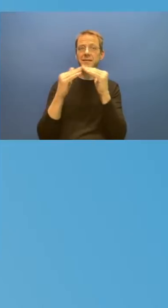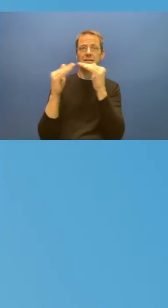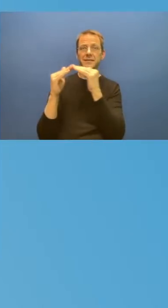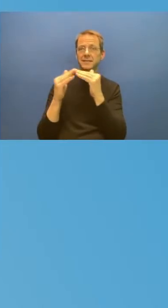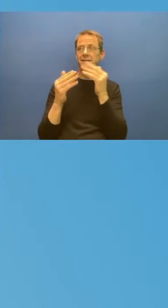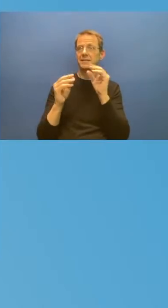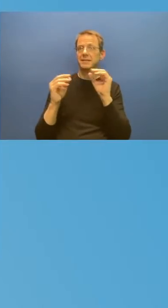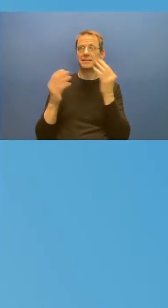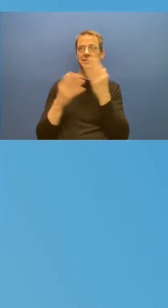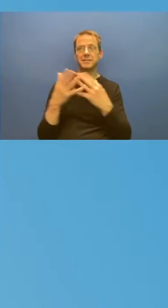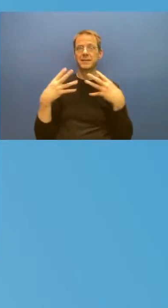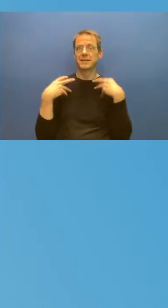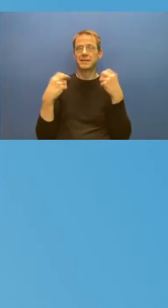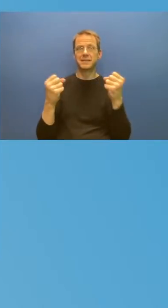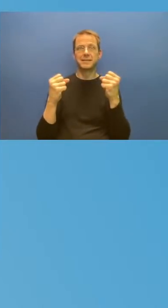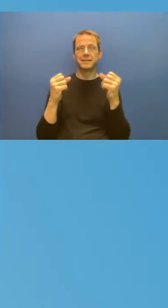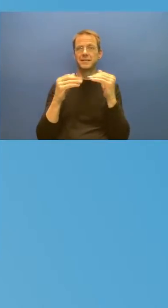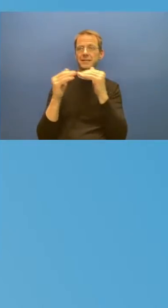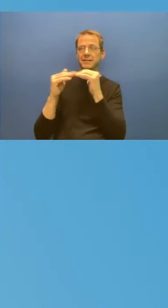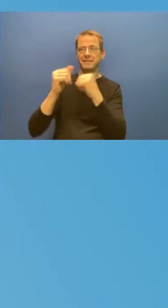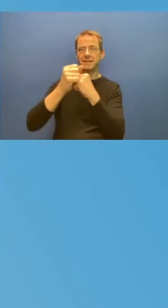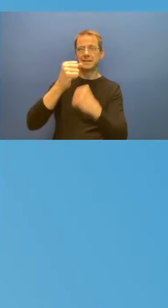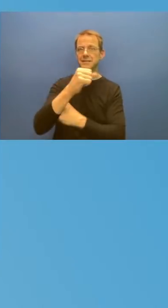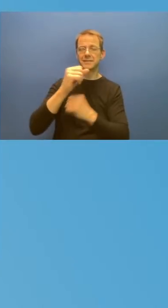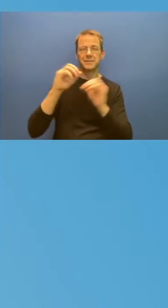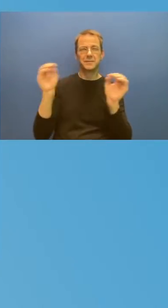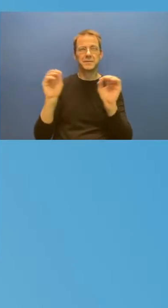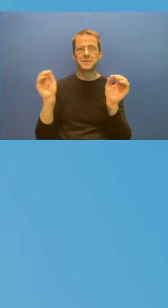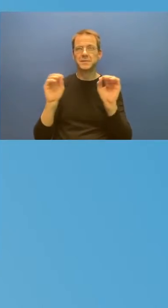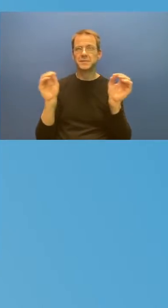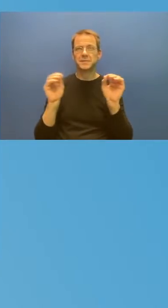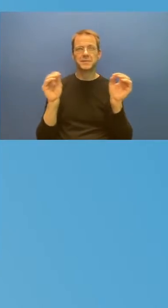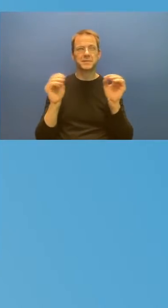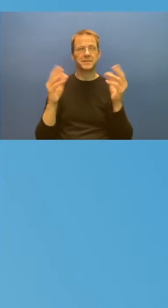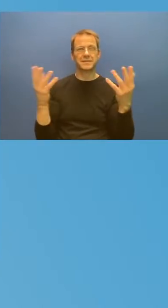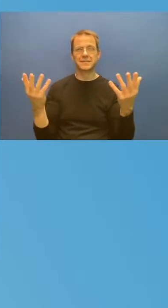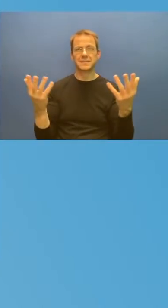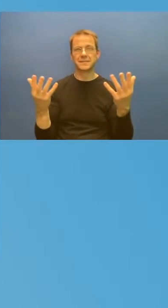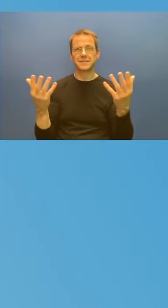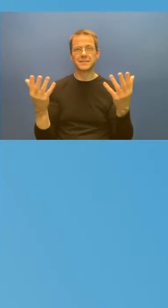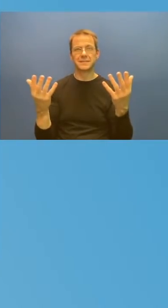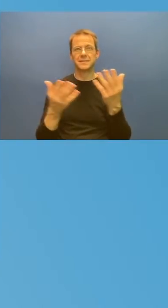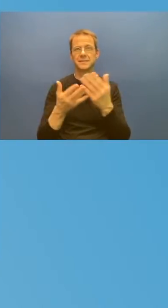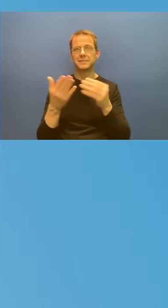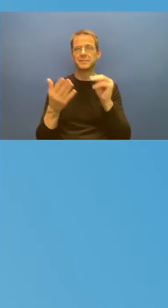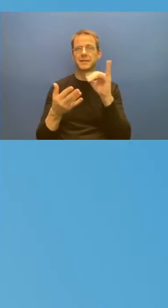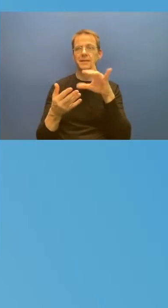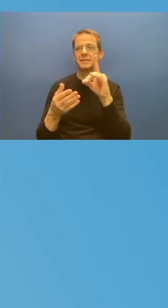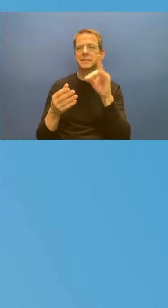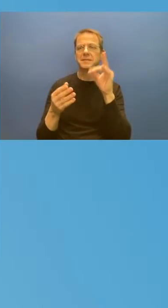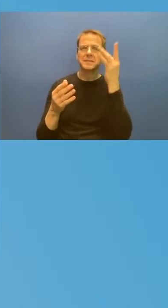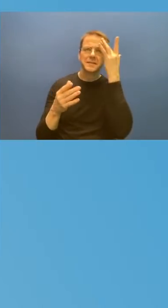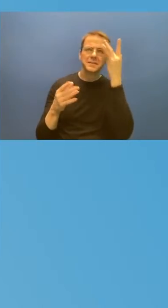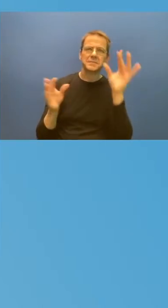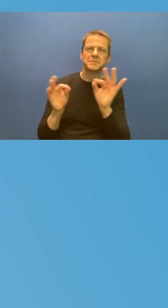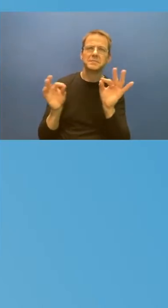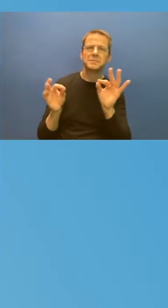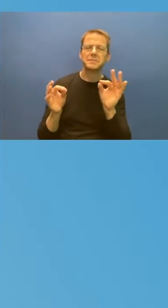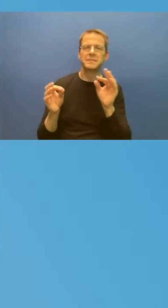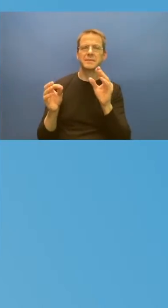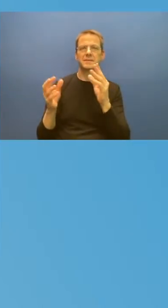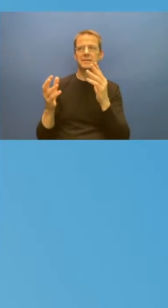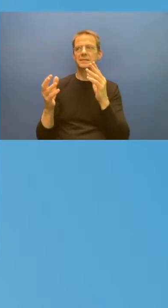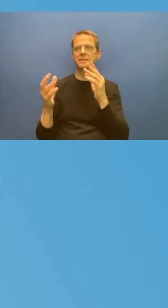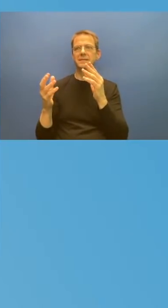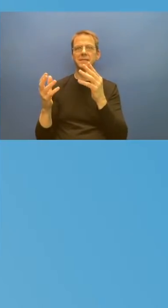or mild disease. It's going to result in a lot of cases. So I think for us, we have to look at this aspect that we have